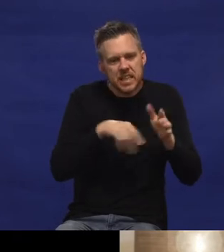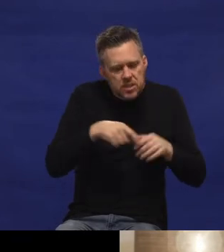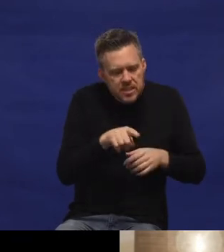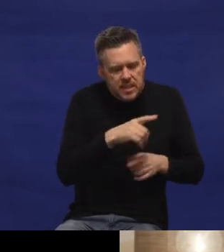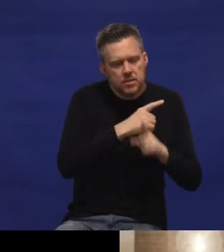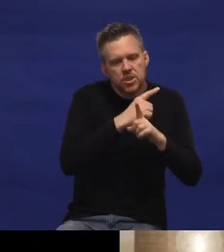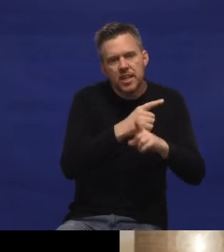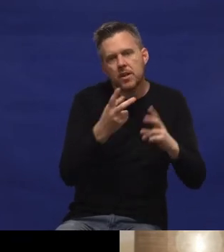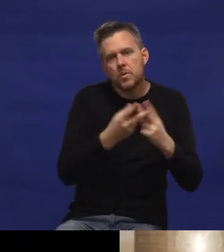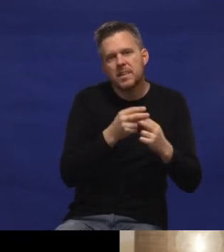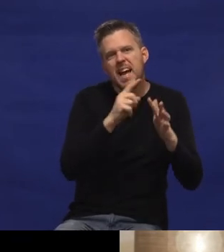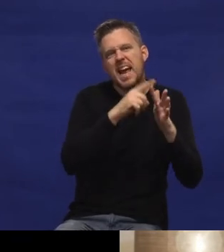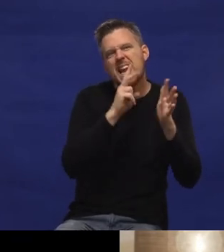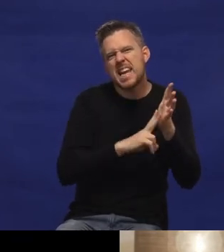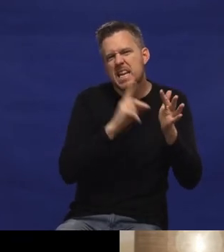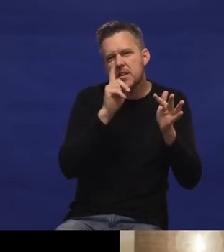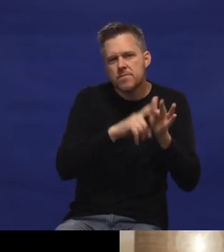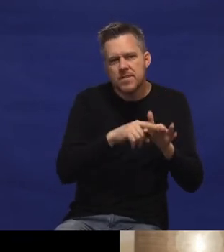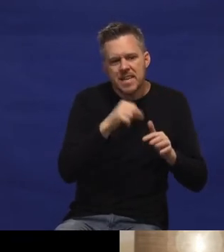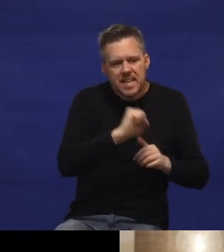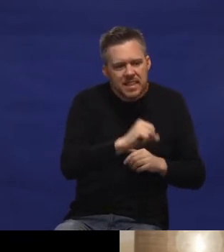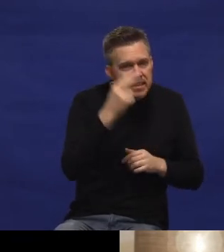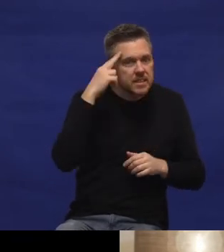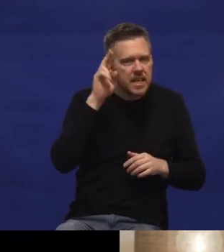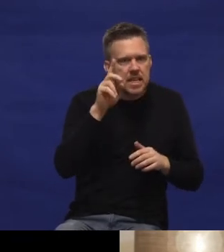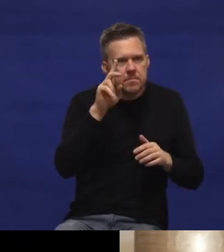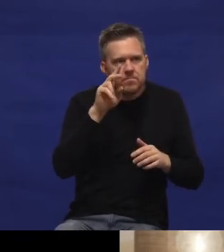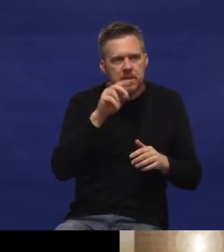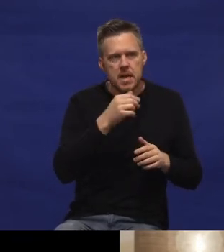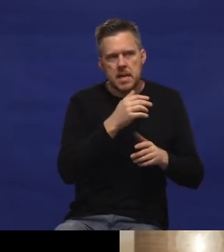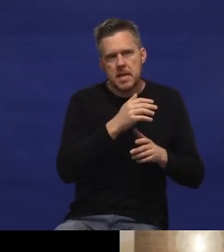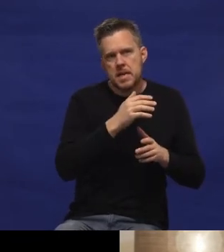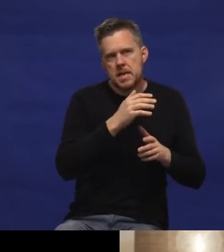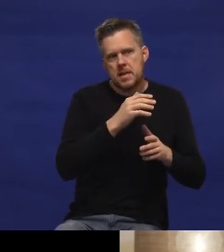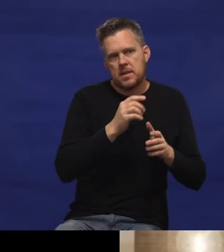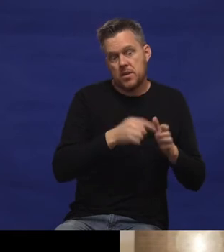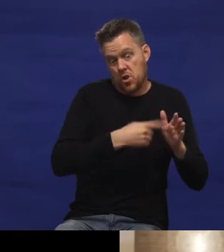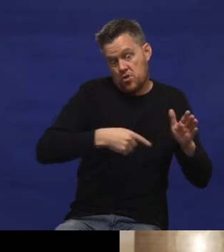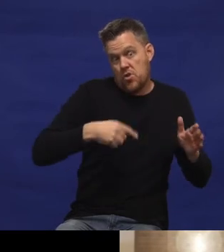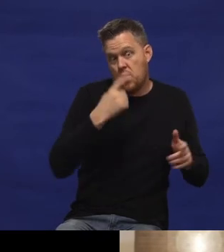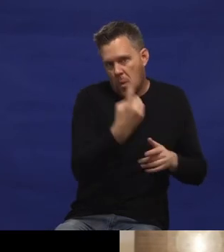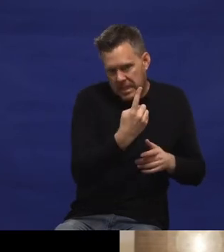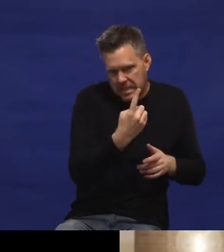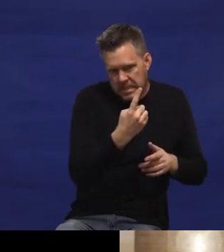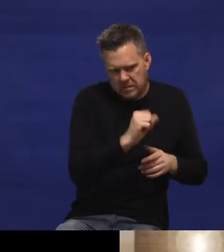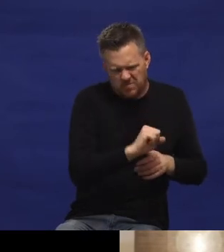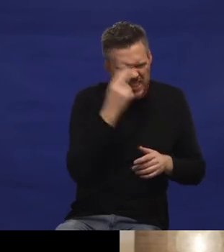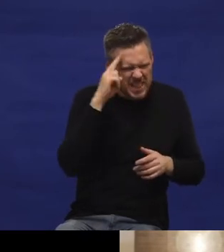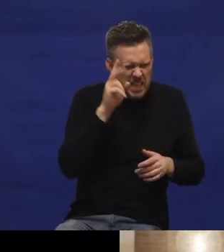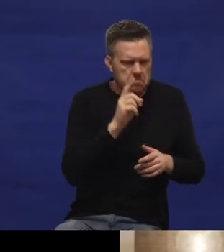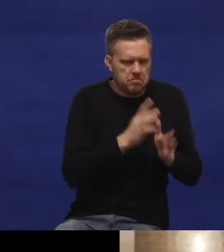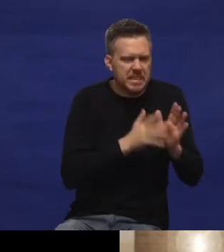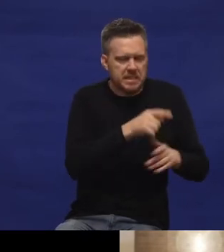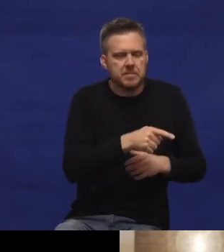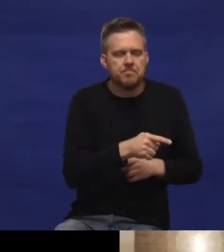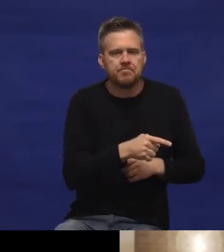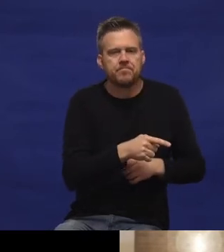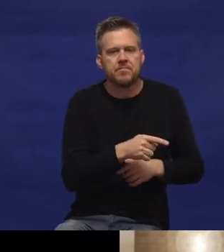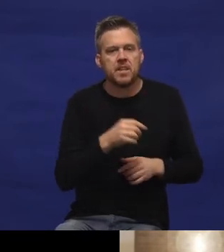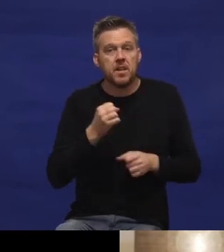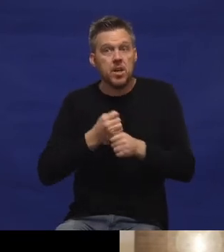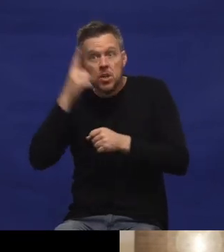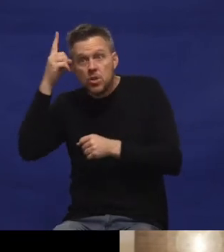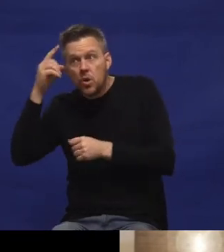Eve, one of the names of the snake, Nachesh, is the Eternal One. That God implants